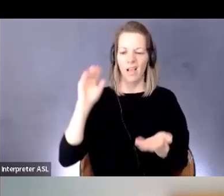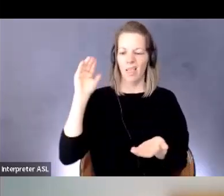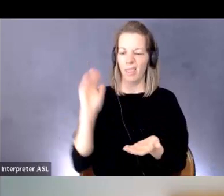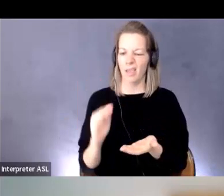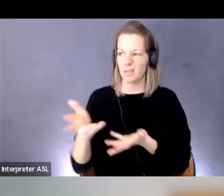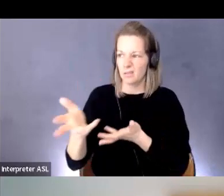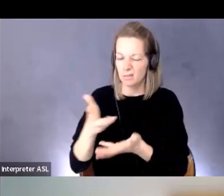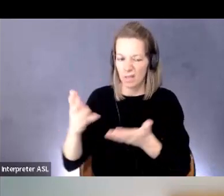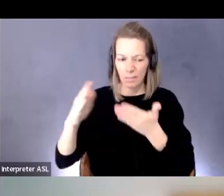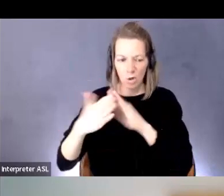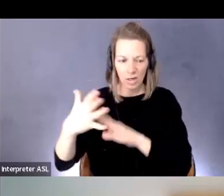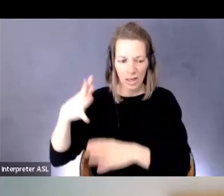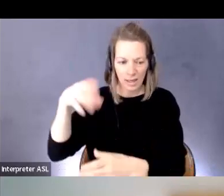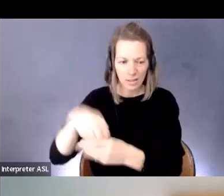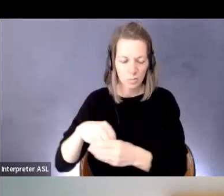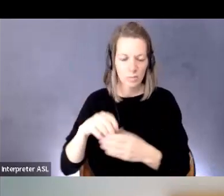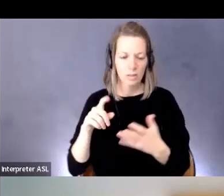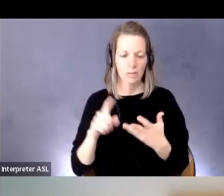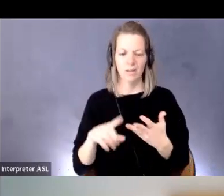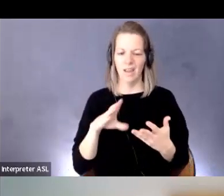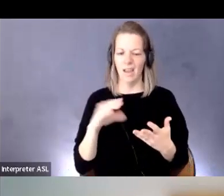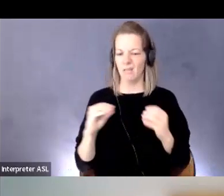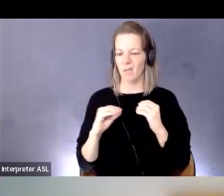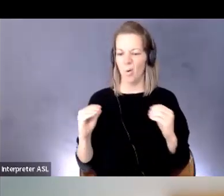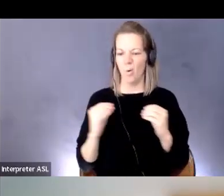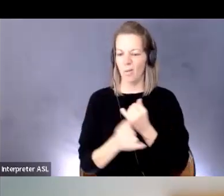choices about their lives.